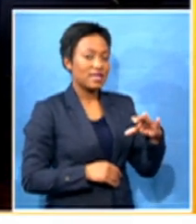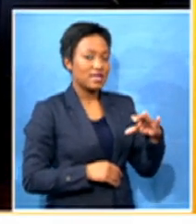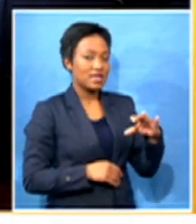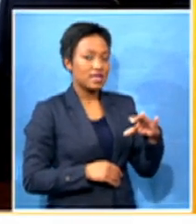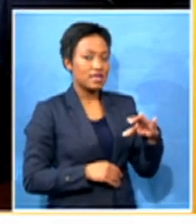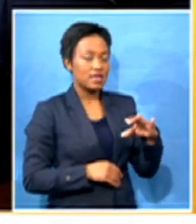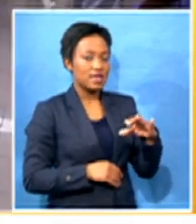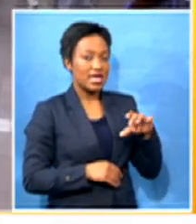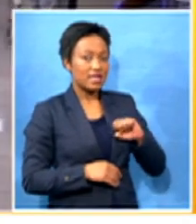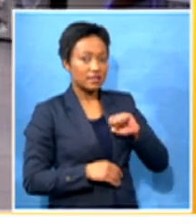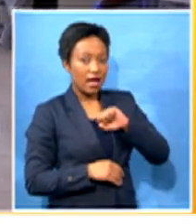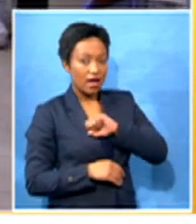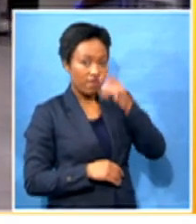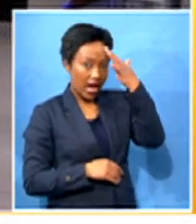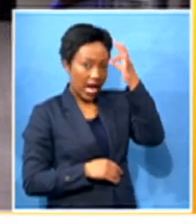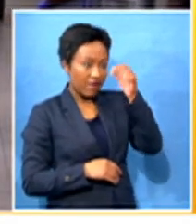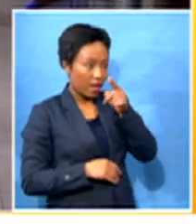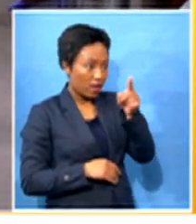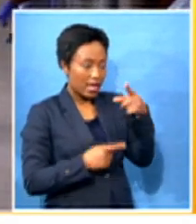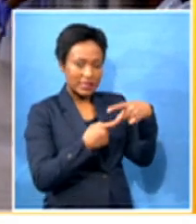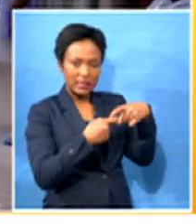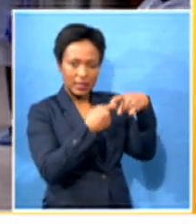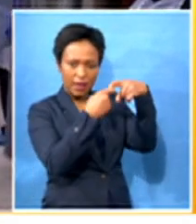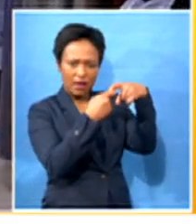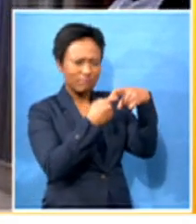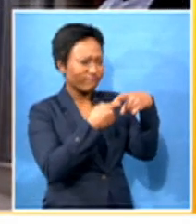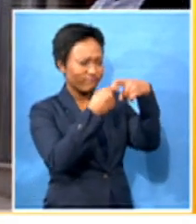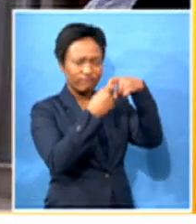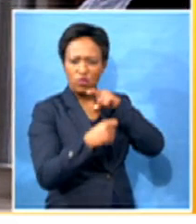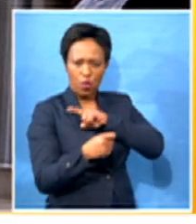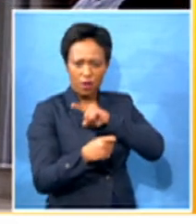suspended. What are the terms of their suspension?